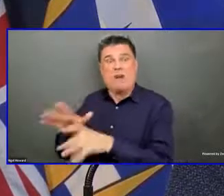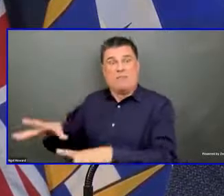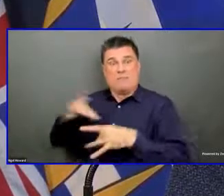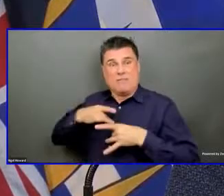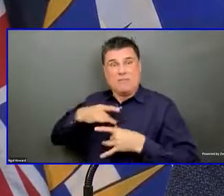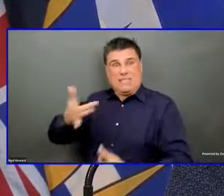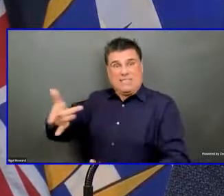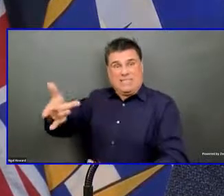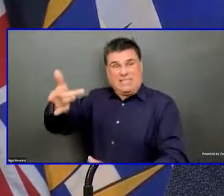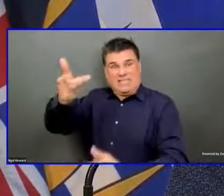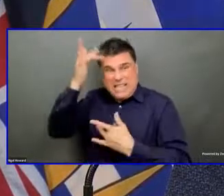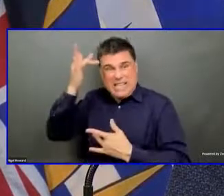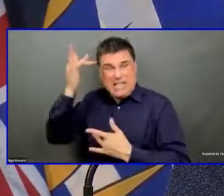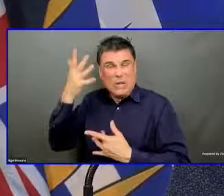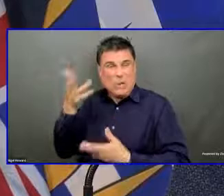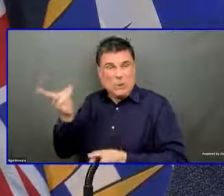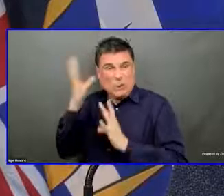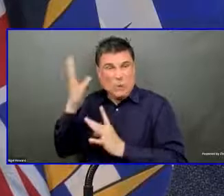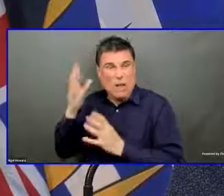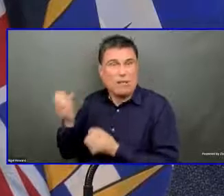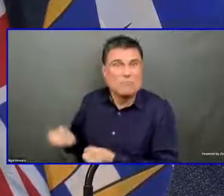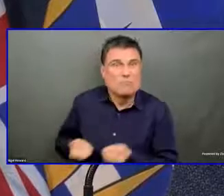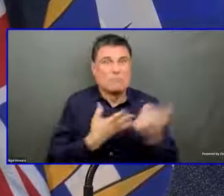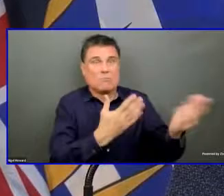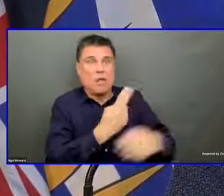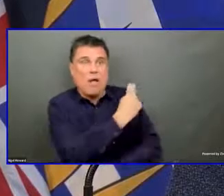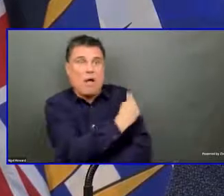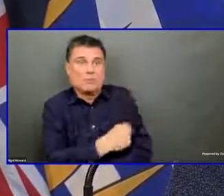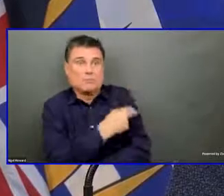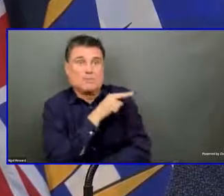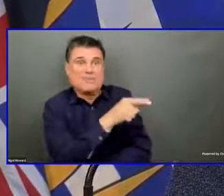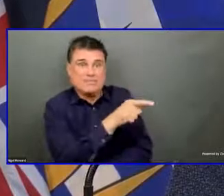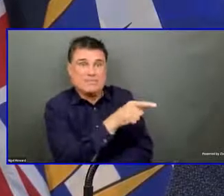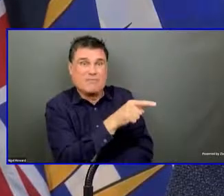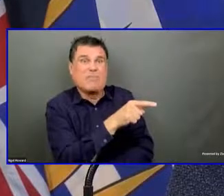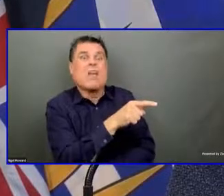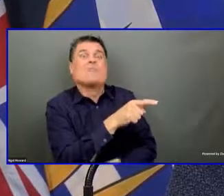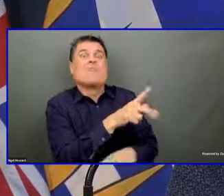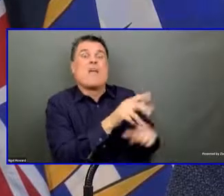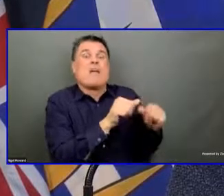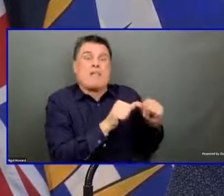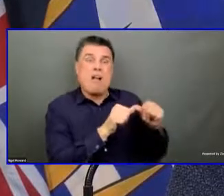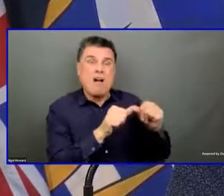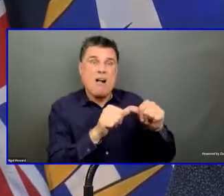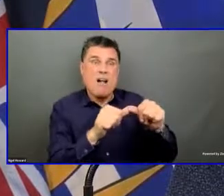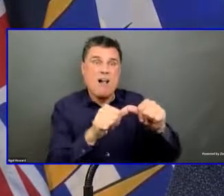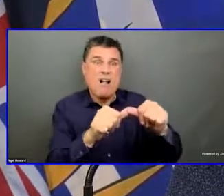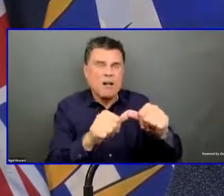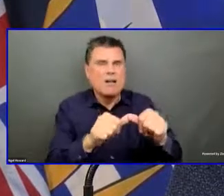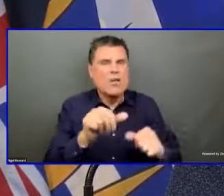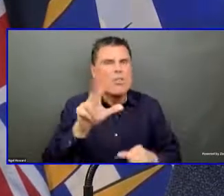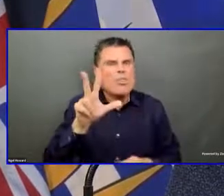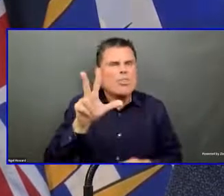these days, that would be upwards of 50 people a day developing long-lasting symptoms. In your daily briefings, you